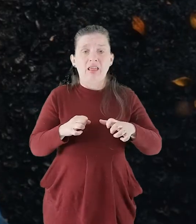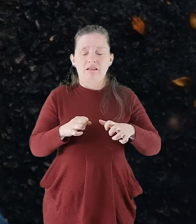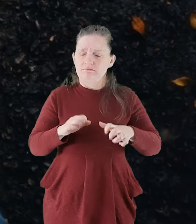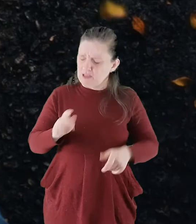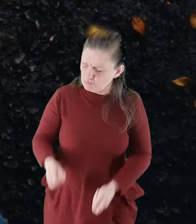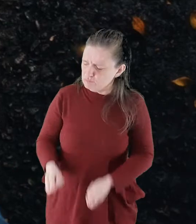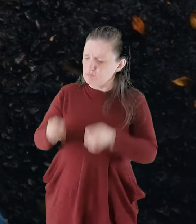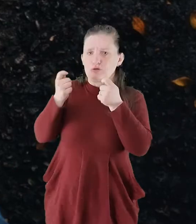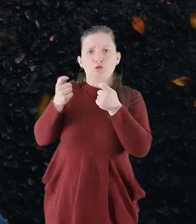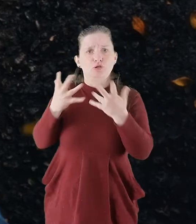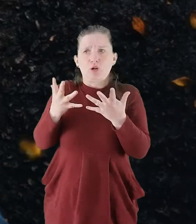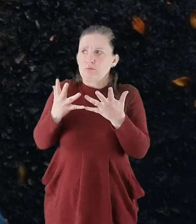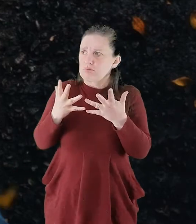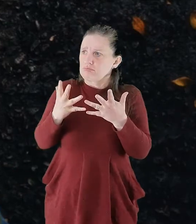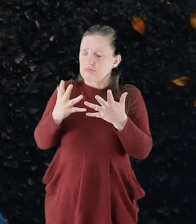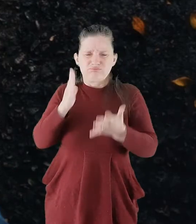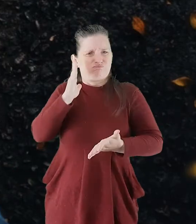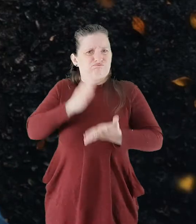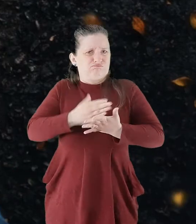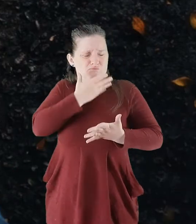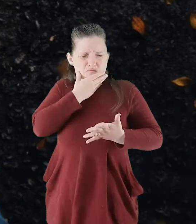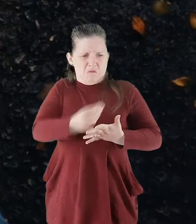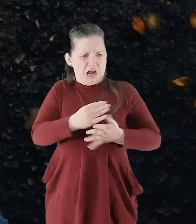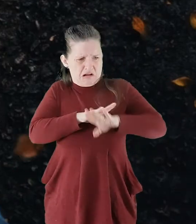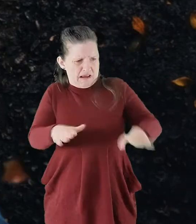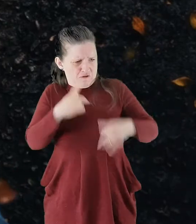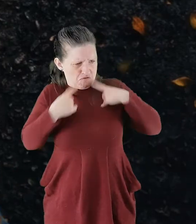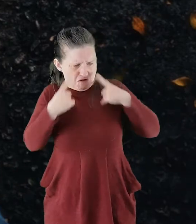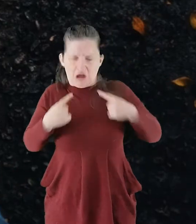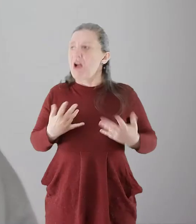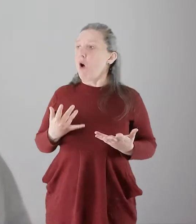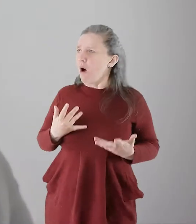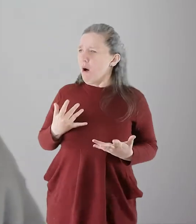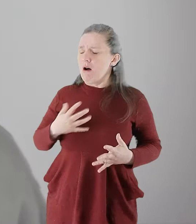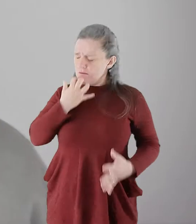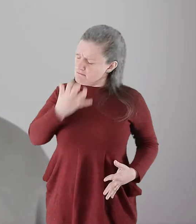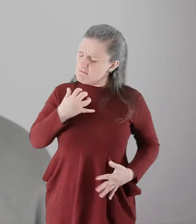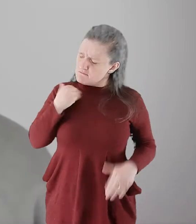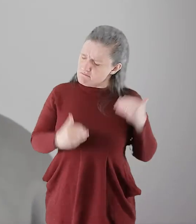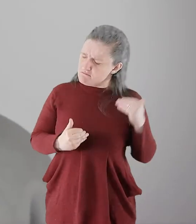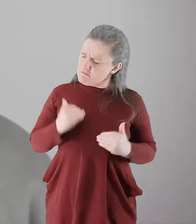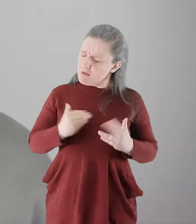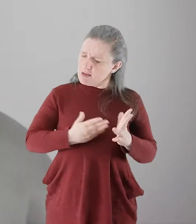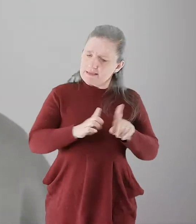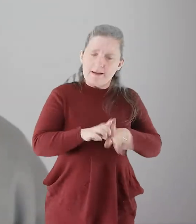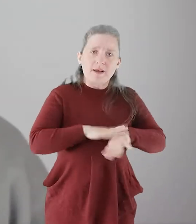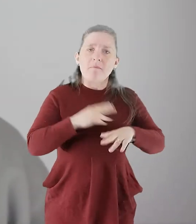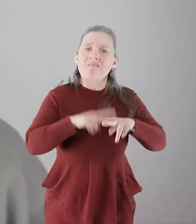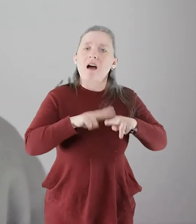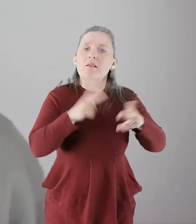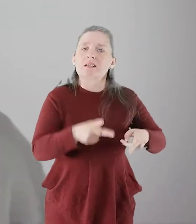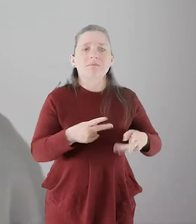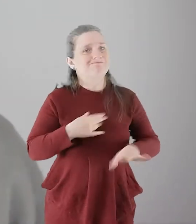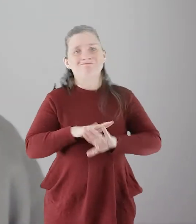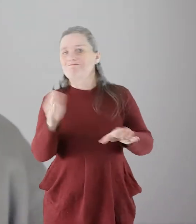I was conditioned from a young age that, you know, a real man is someone that never cries. And I tried to do all of that stuff when my dad passed away,